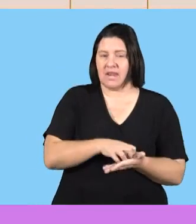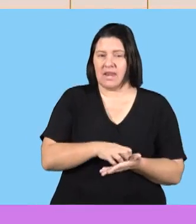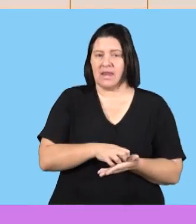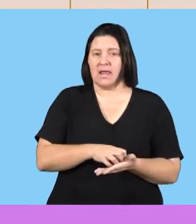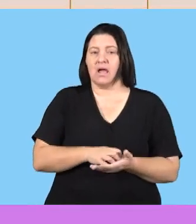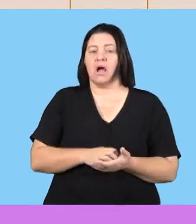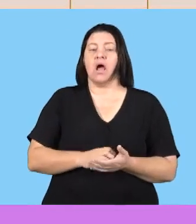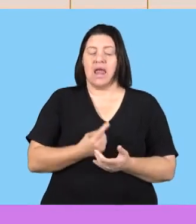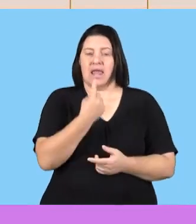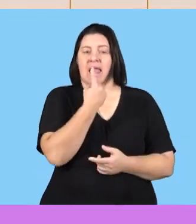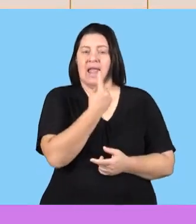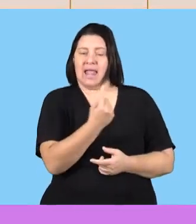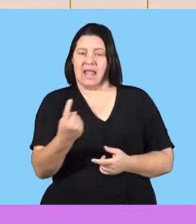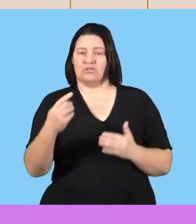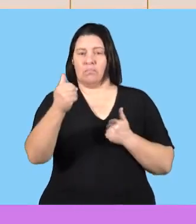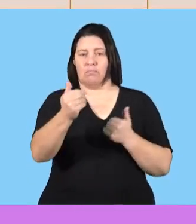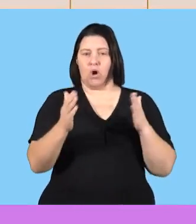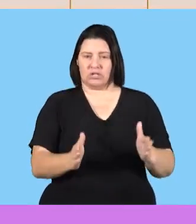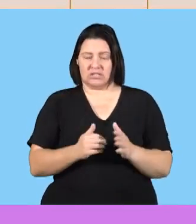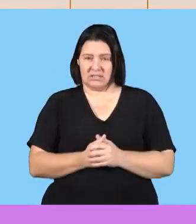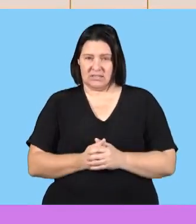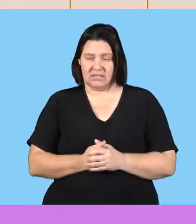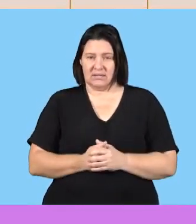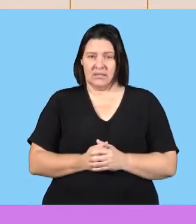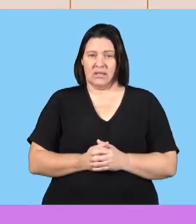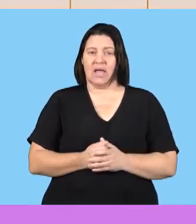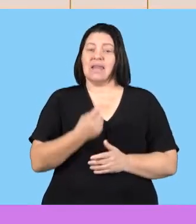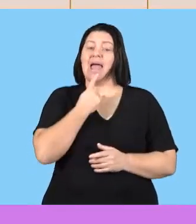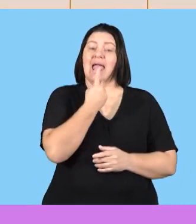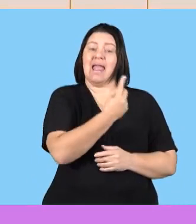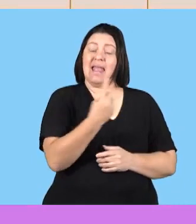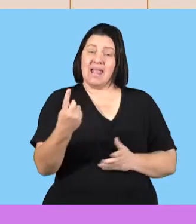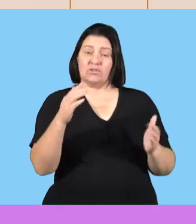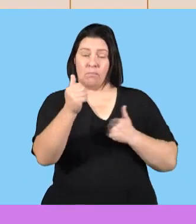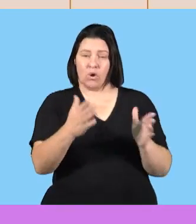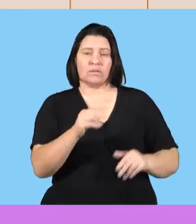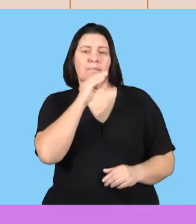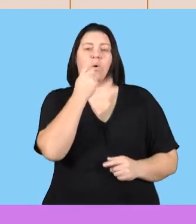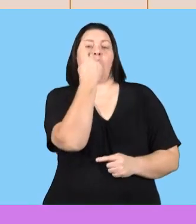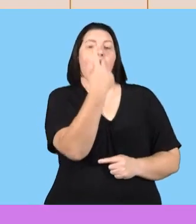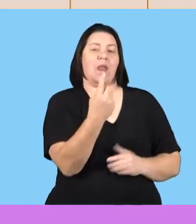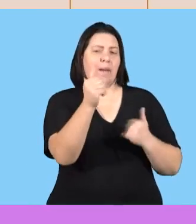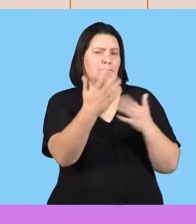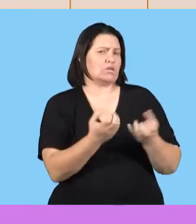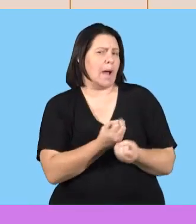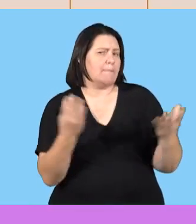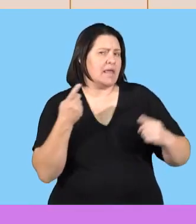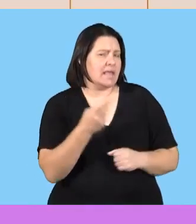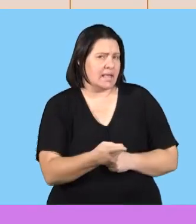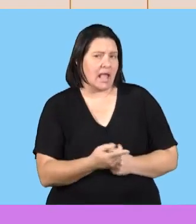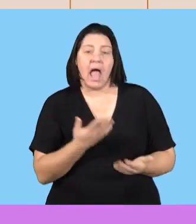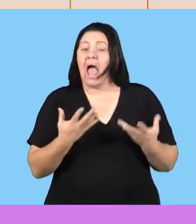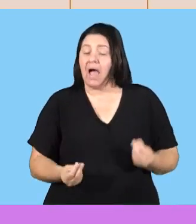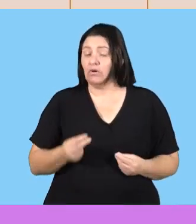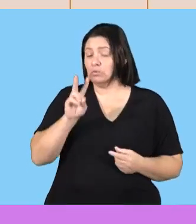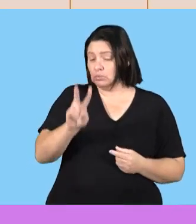are packed in each box? So when we say in each box, we refer to 1 box. Even if we have